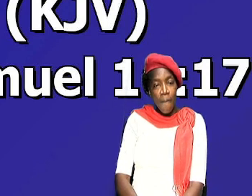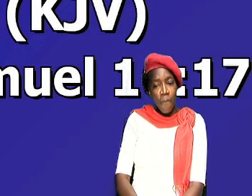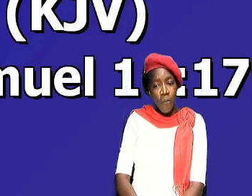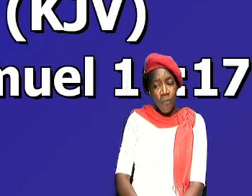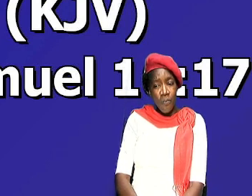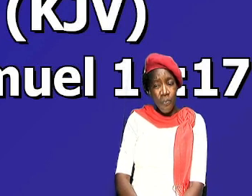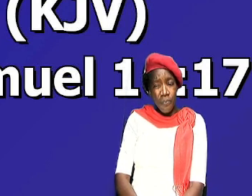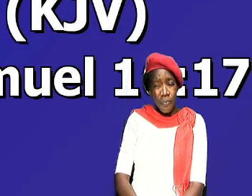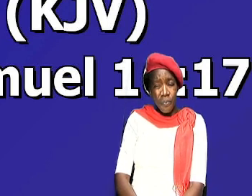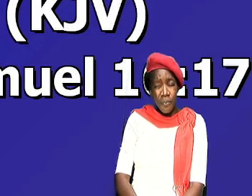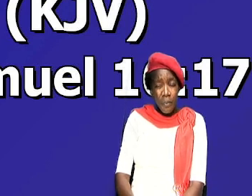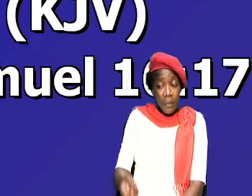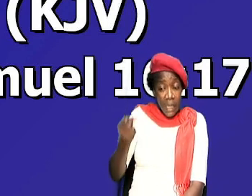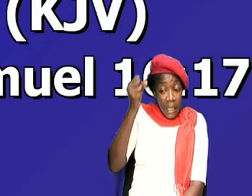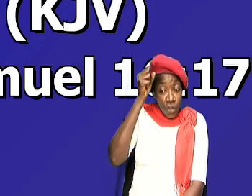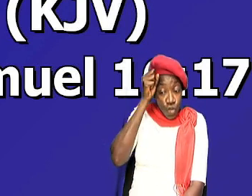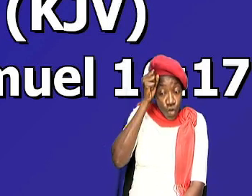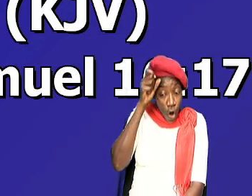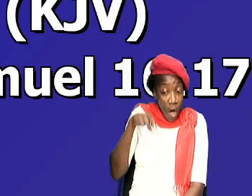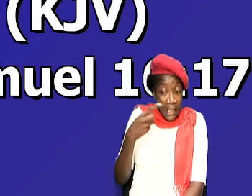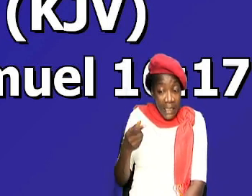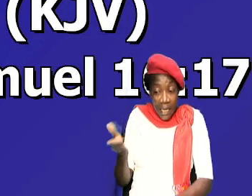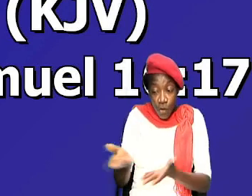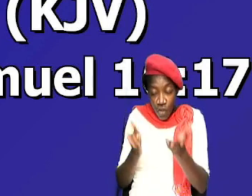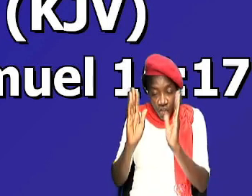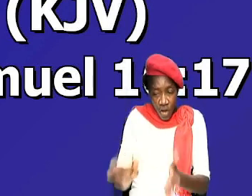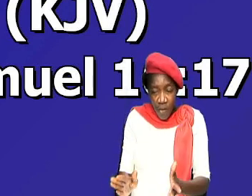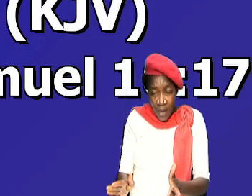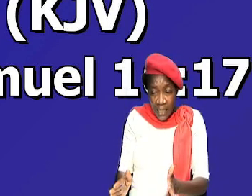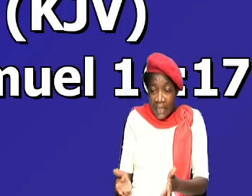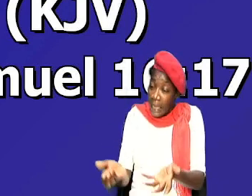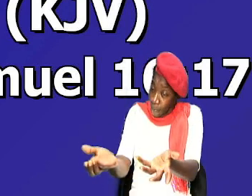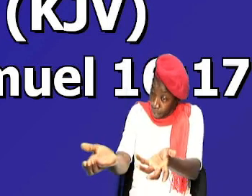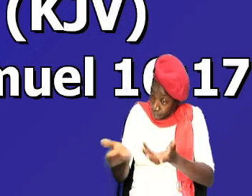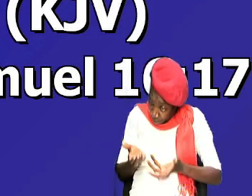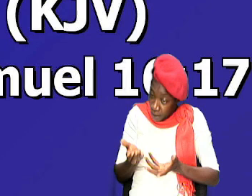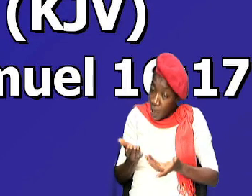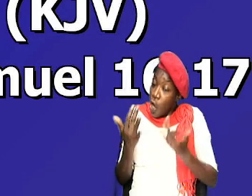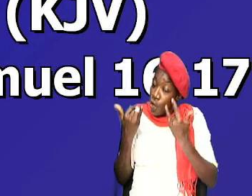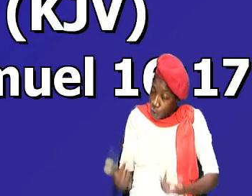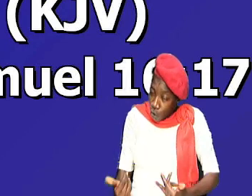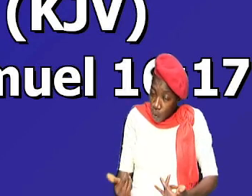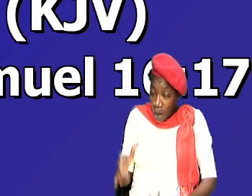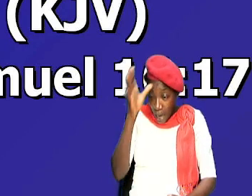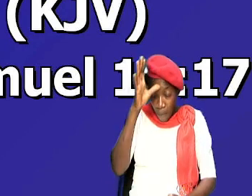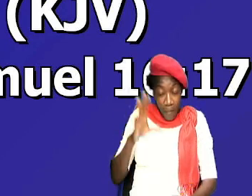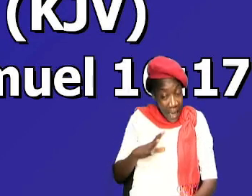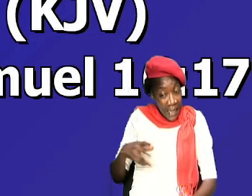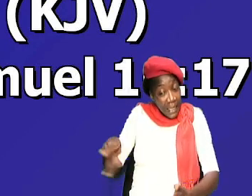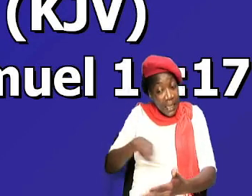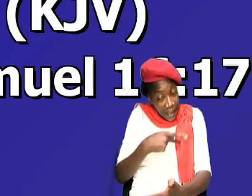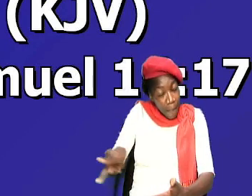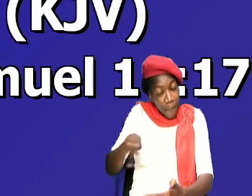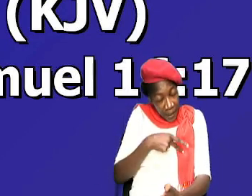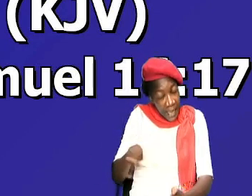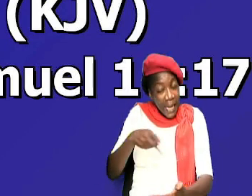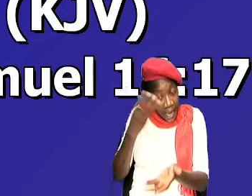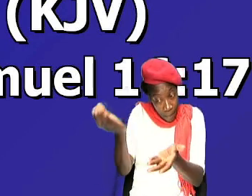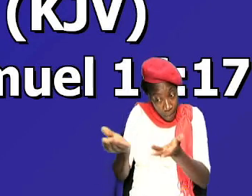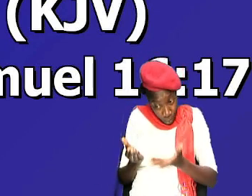And Saul said unto his servant, provide me now a man that can play well, and bring him to